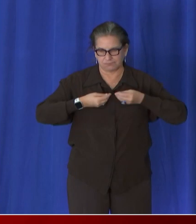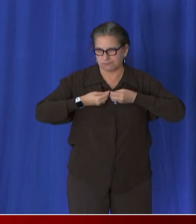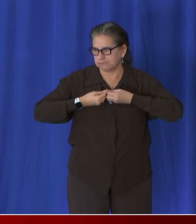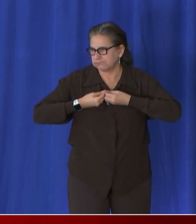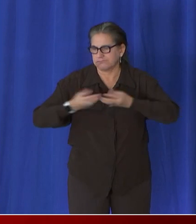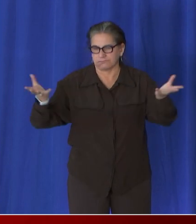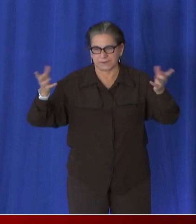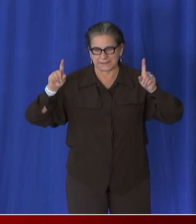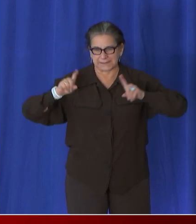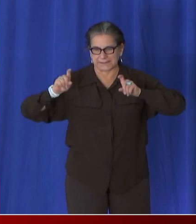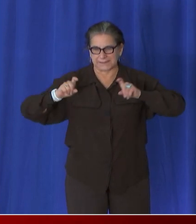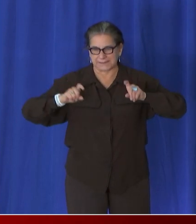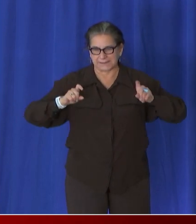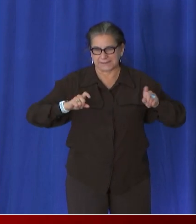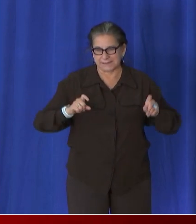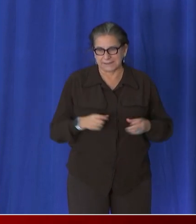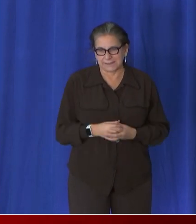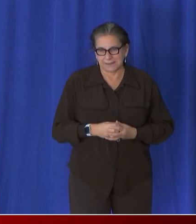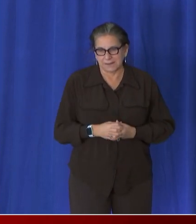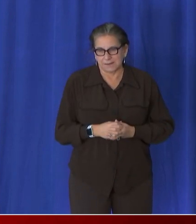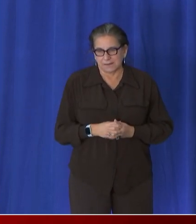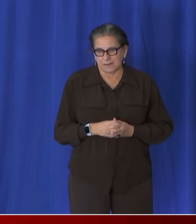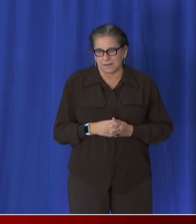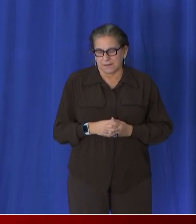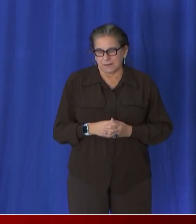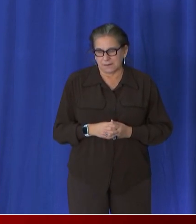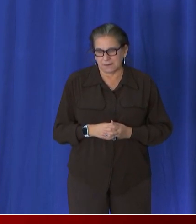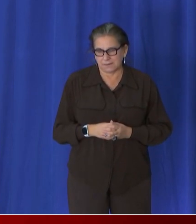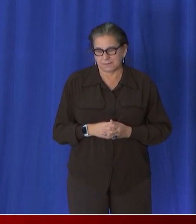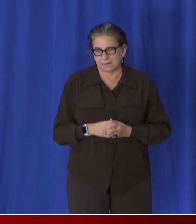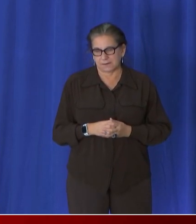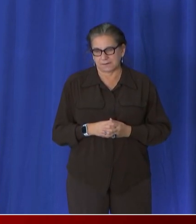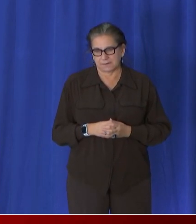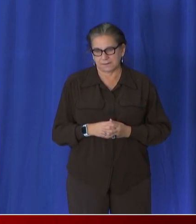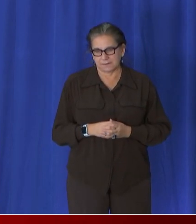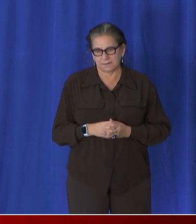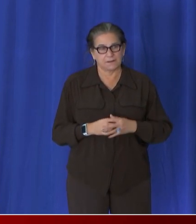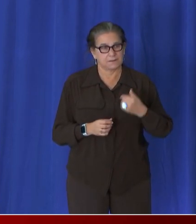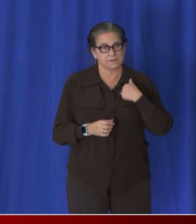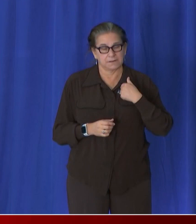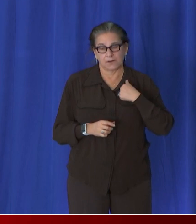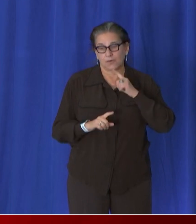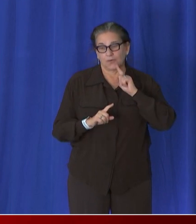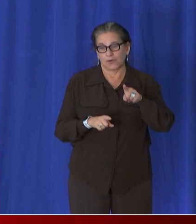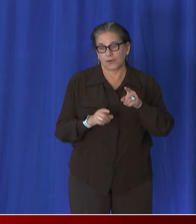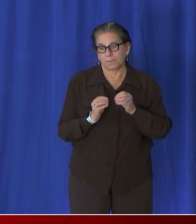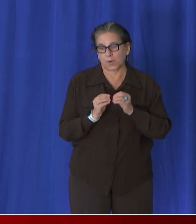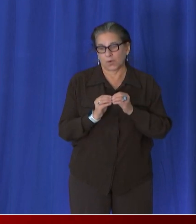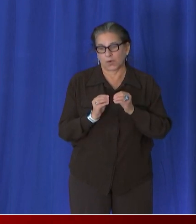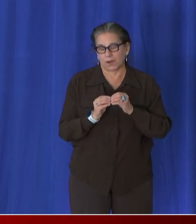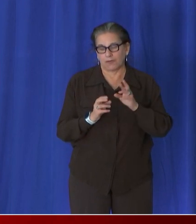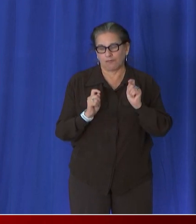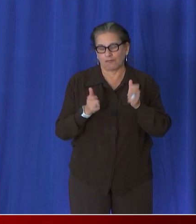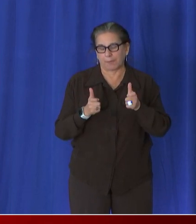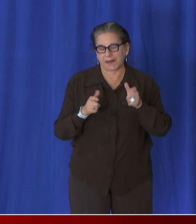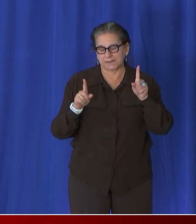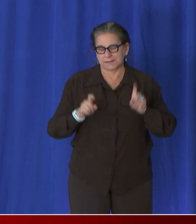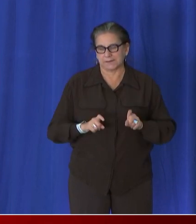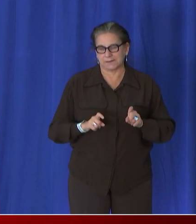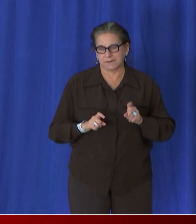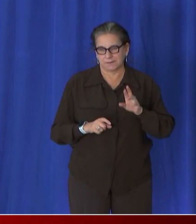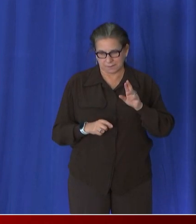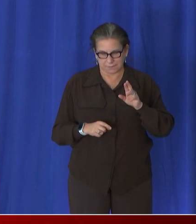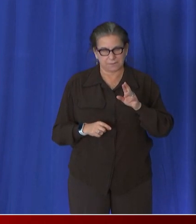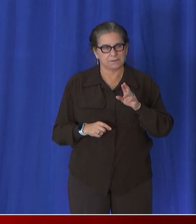on an emergency basis to order 5 million more rapid antigen tests, which will take us up to 6 million